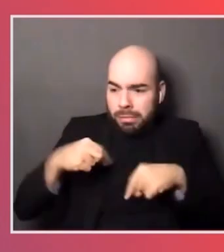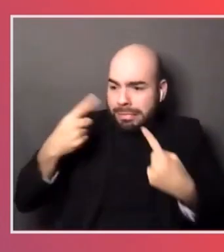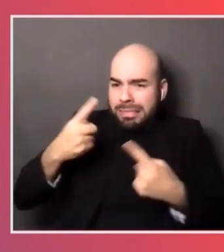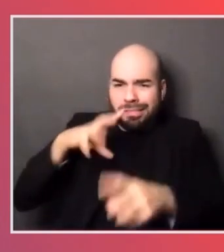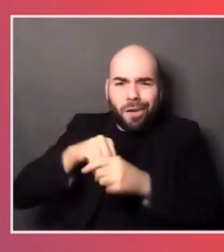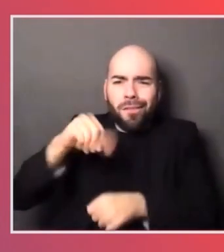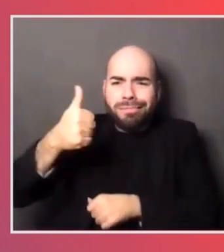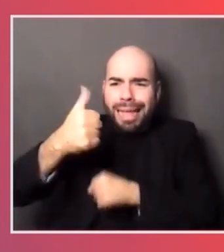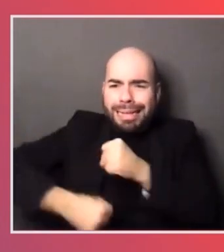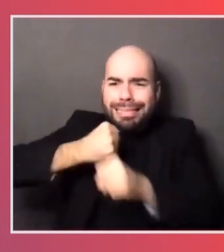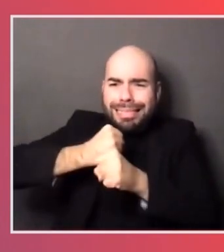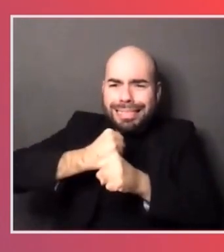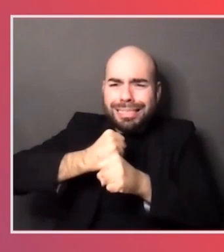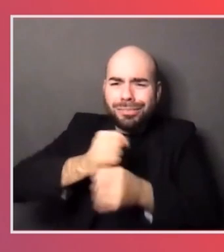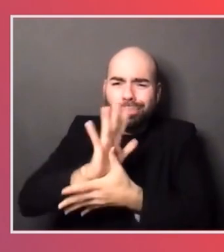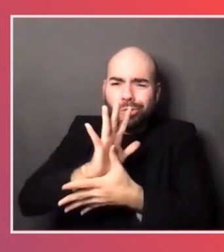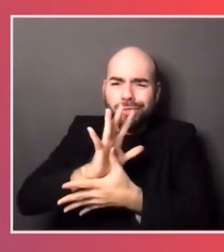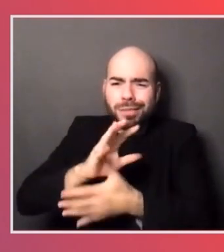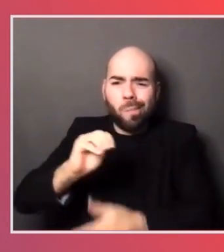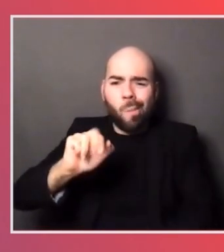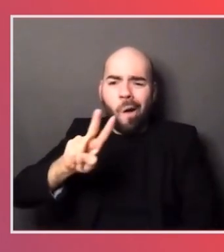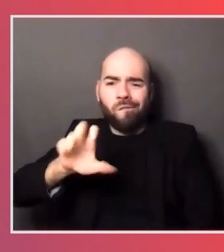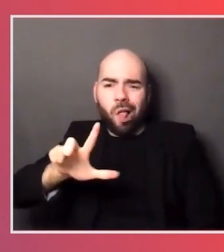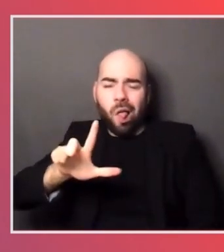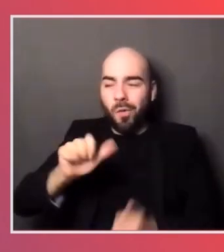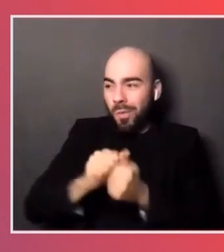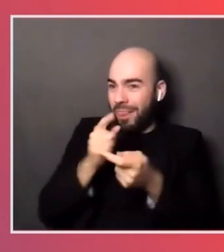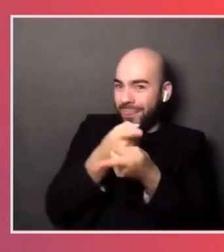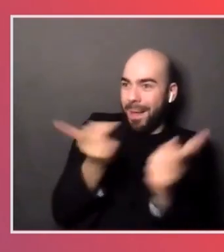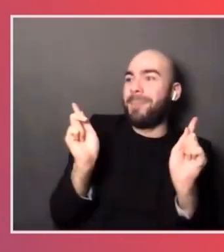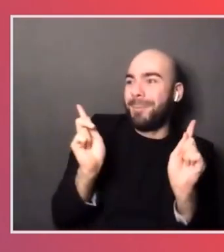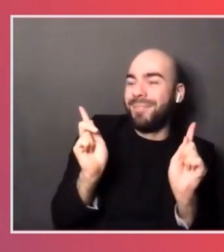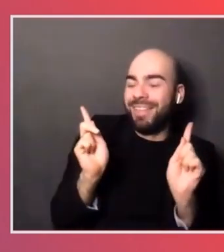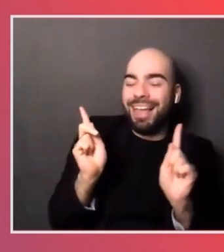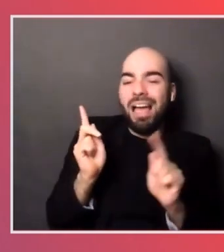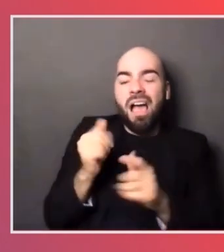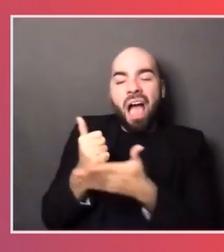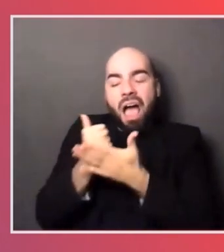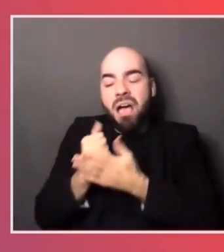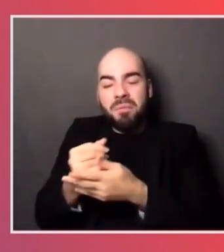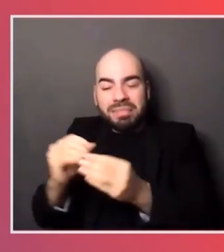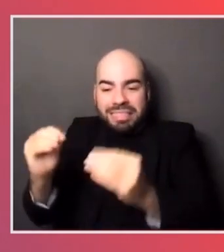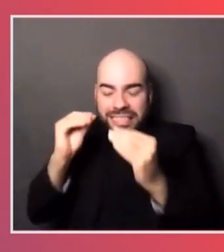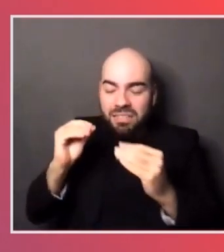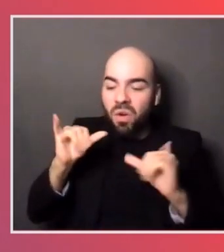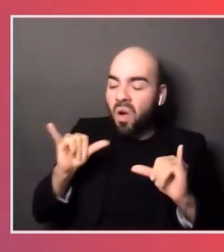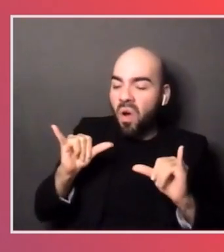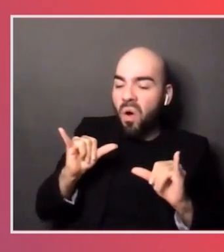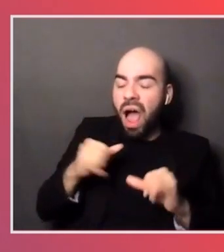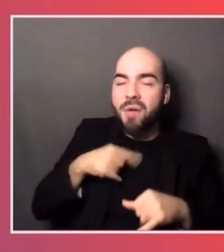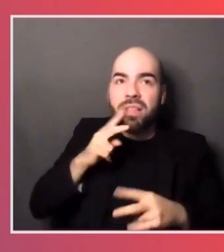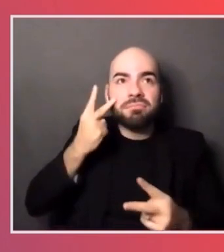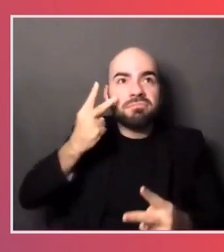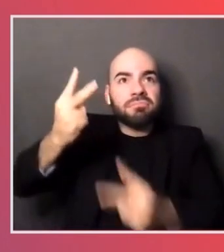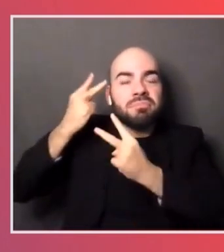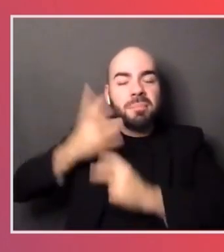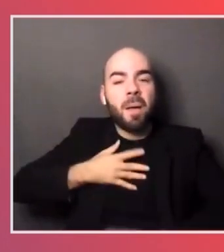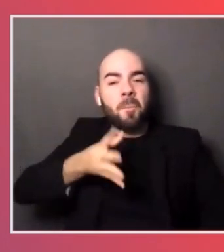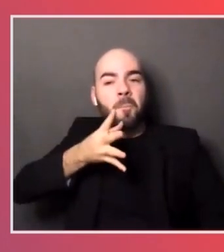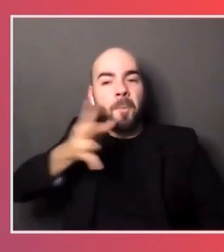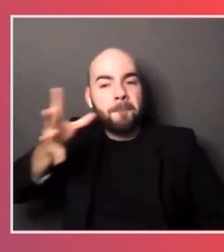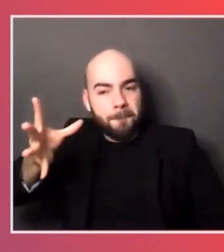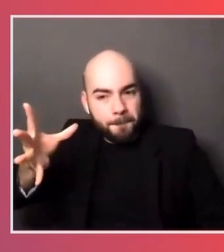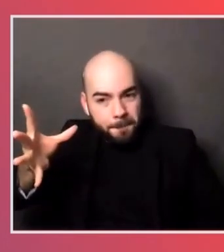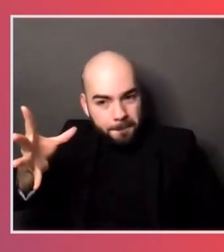and I think back to my grandma, who was very politically active. She